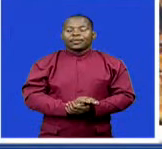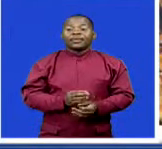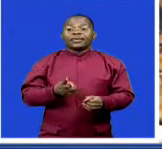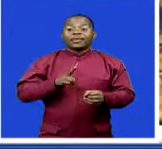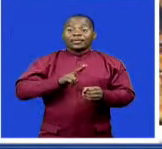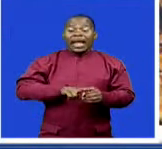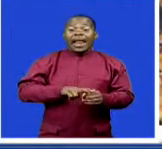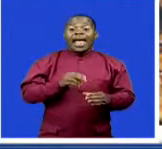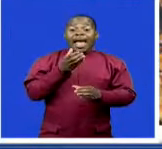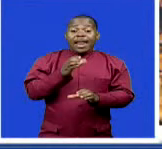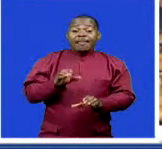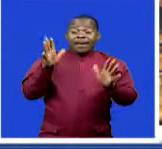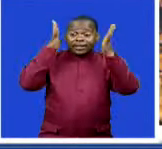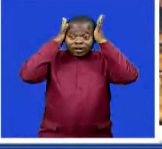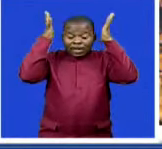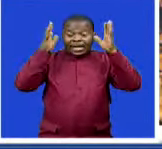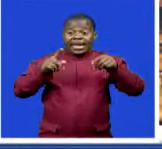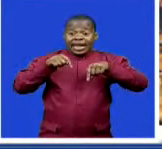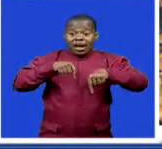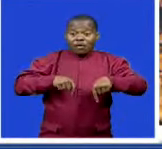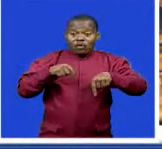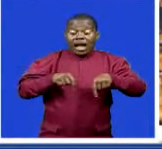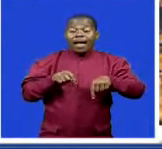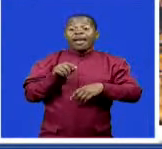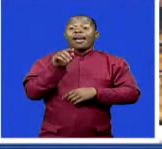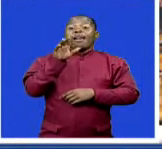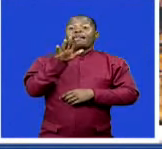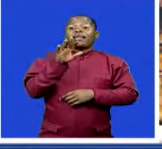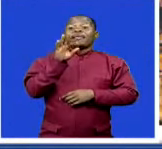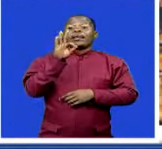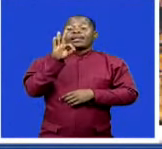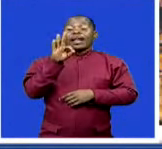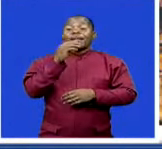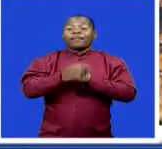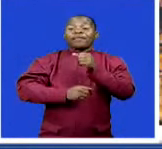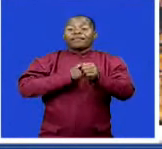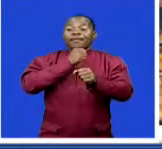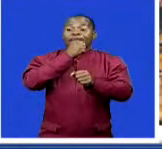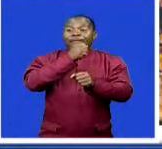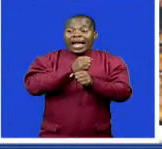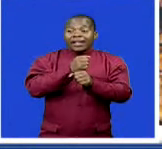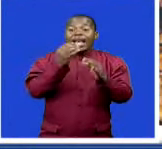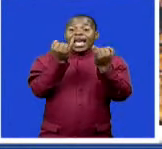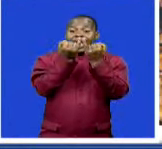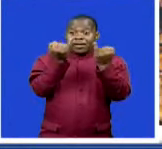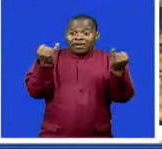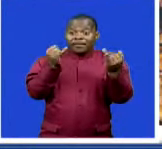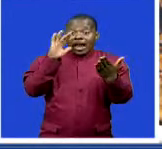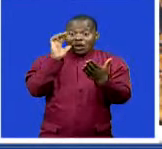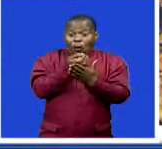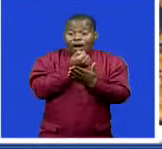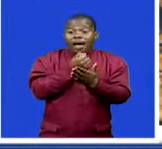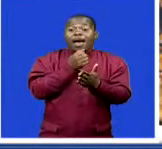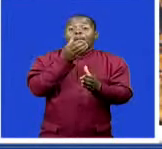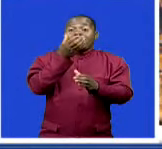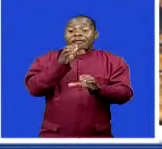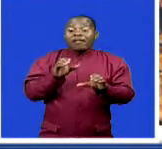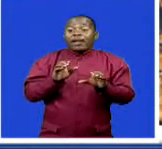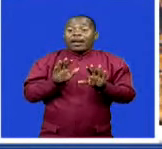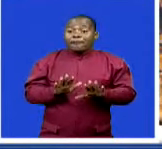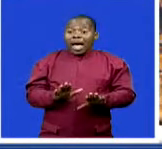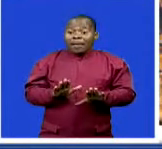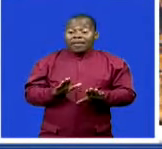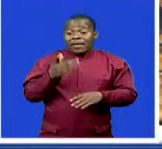today marks 53 years of independence from British colonial rule, government spokesperson Sabelo Dlamini says the kingdom has achieved